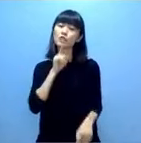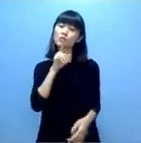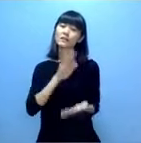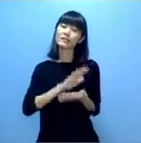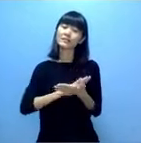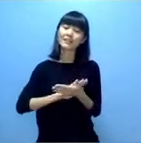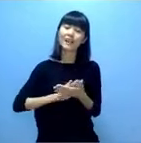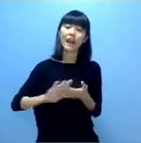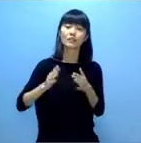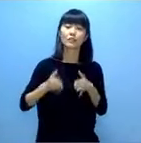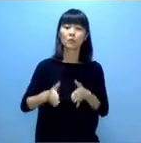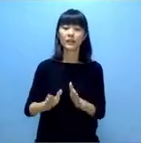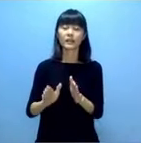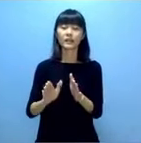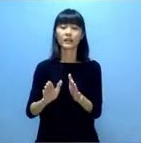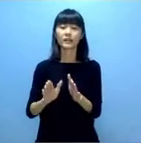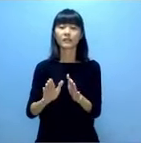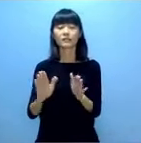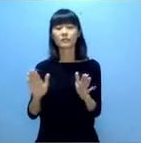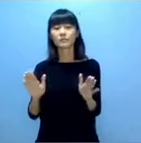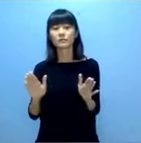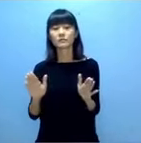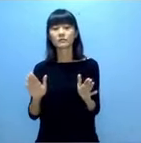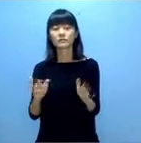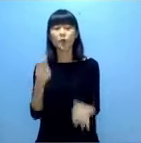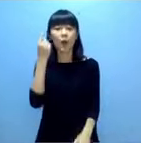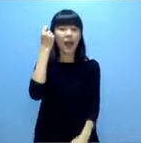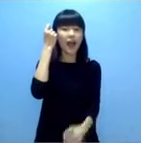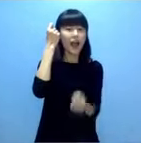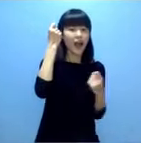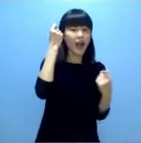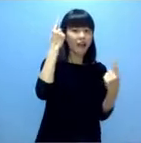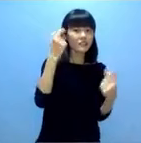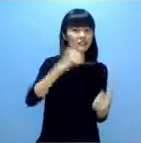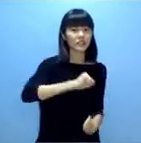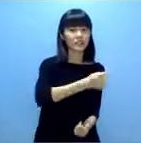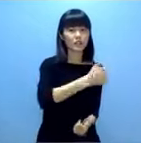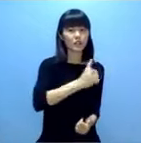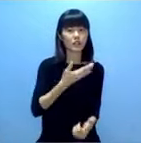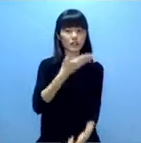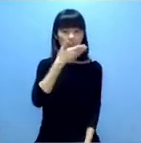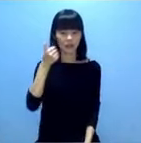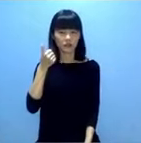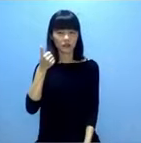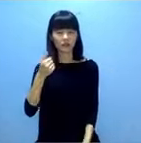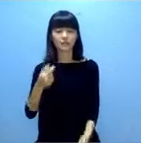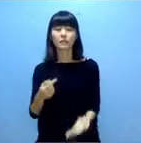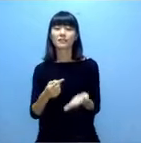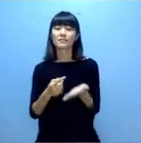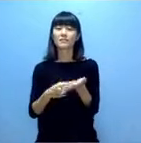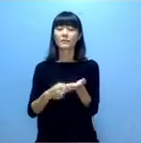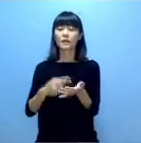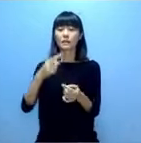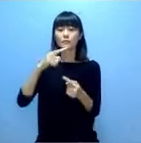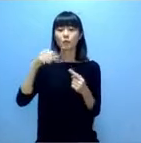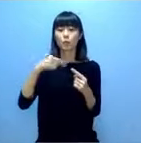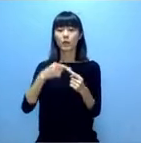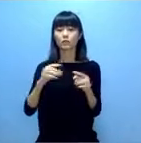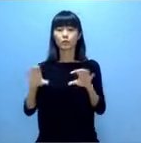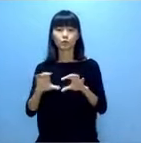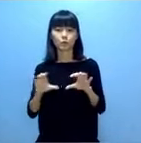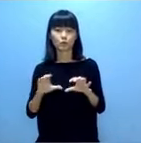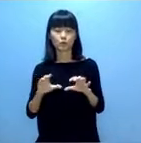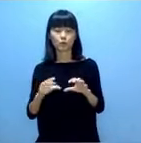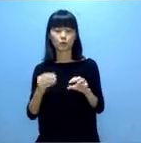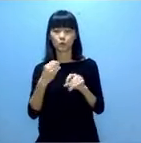to understand each other better, because sometimes, you know, when you do like your team or group Skype calls or